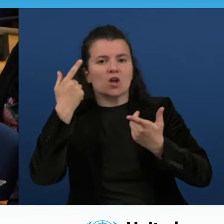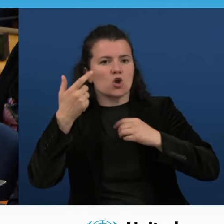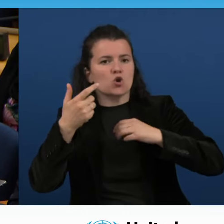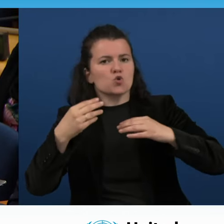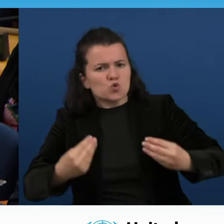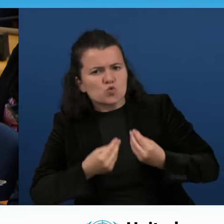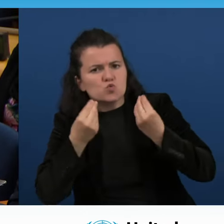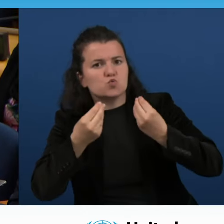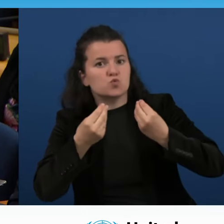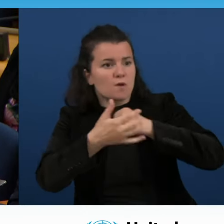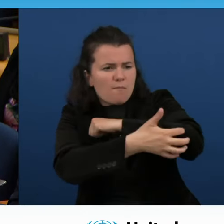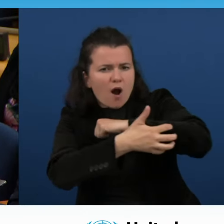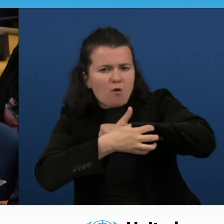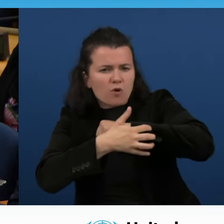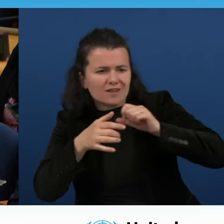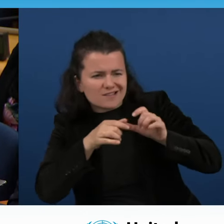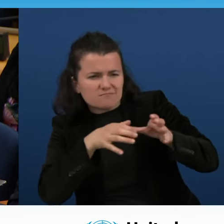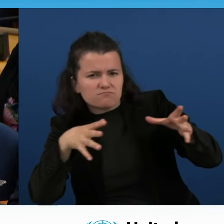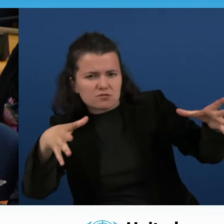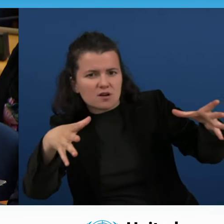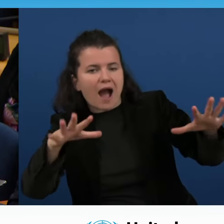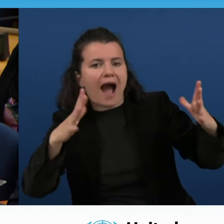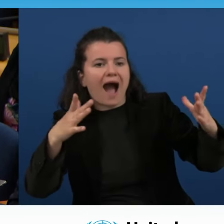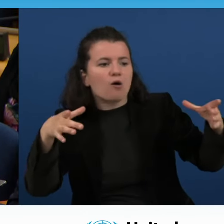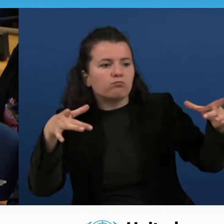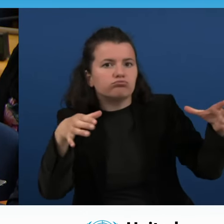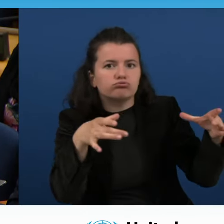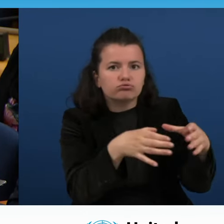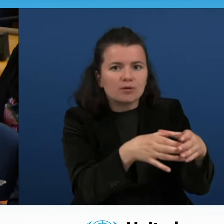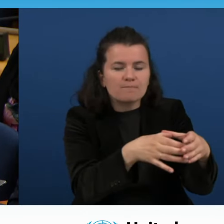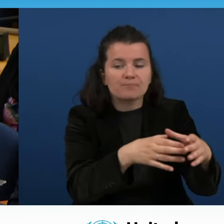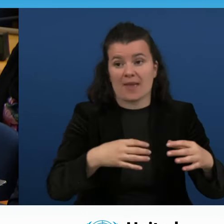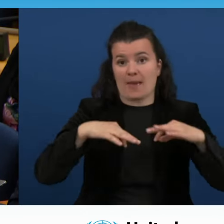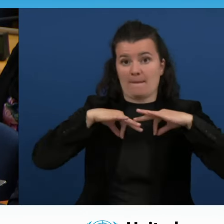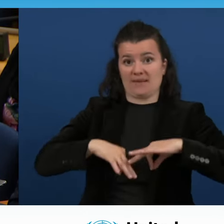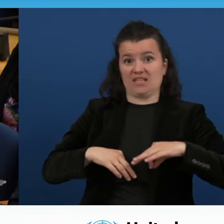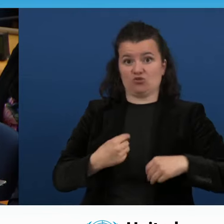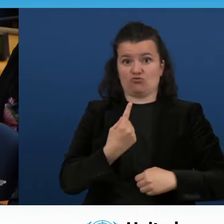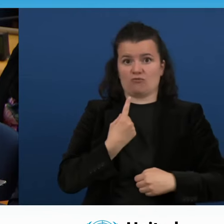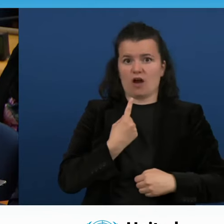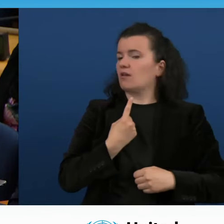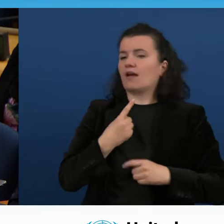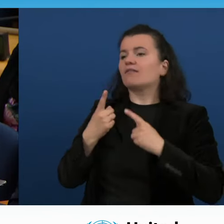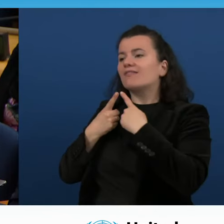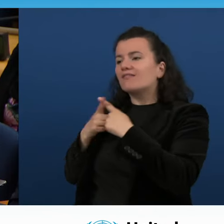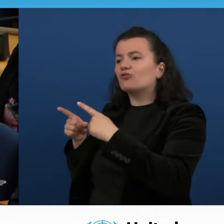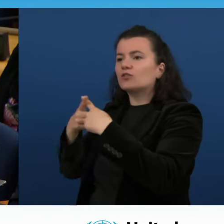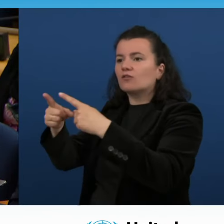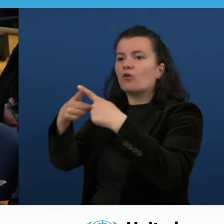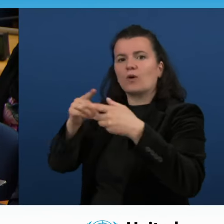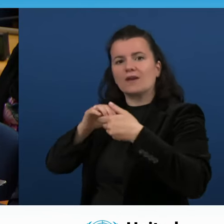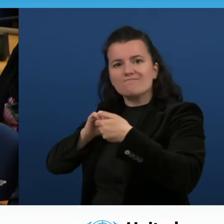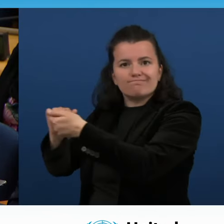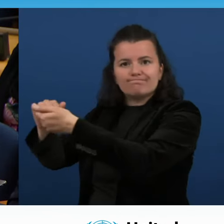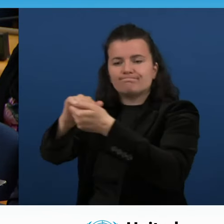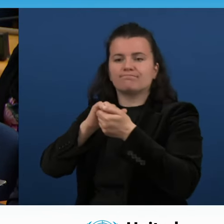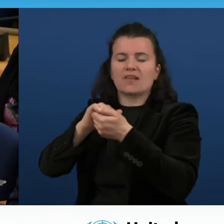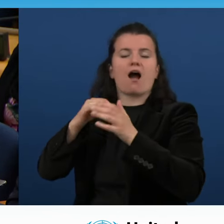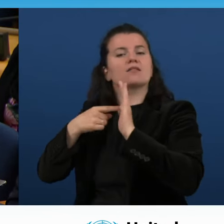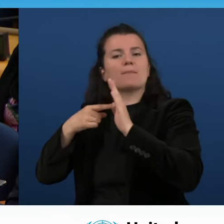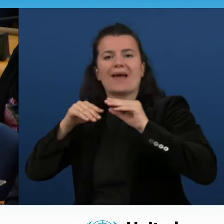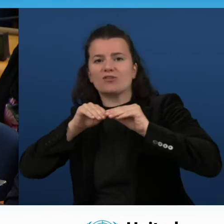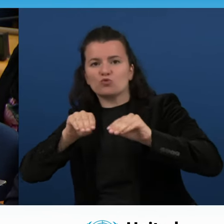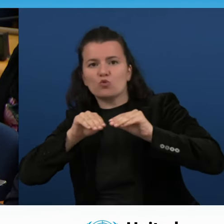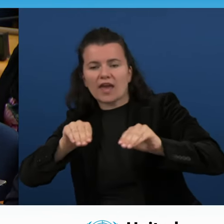Paraguay, we have joined efforts with other sectors to set more ambitious goals in the areas of education, employment, healthcare, and other